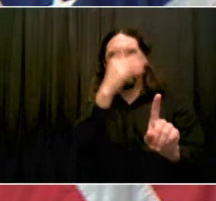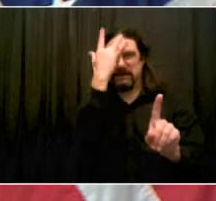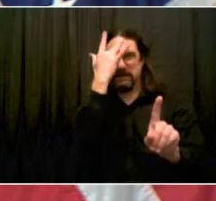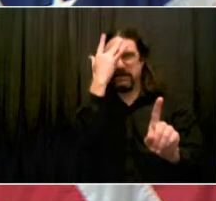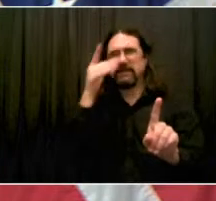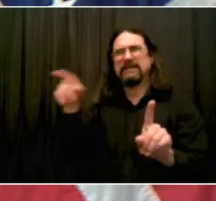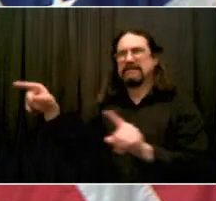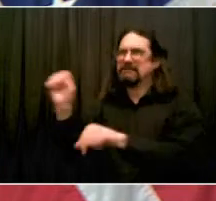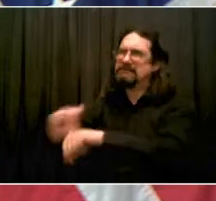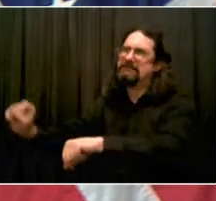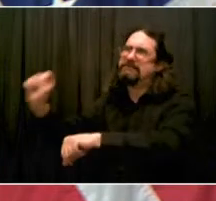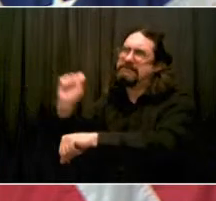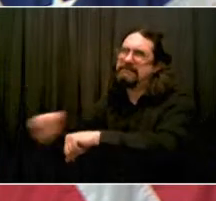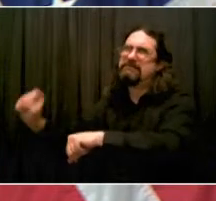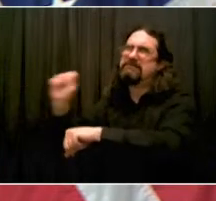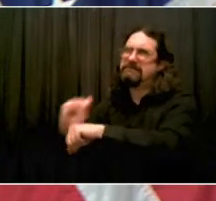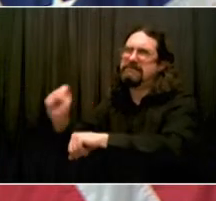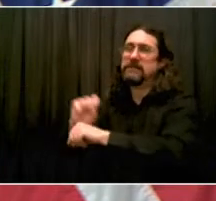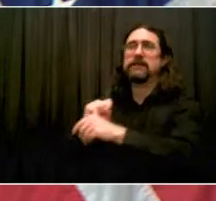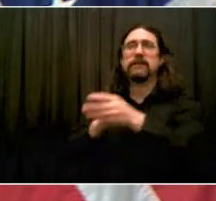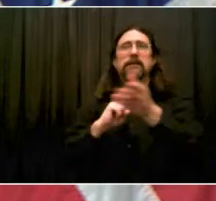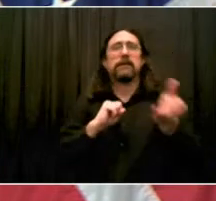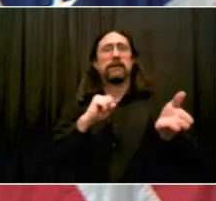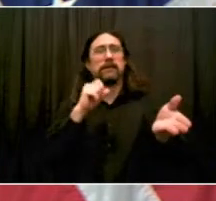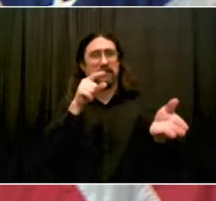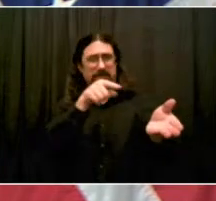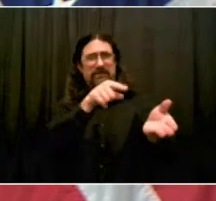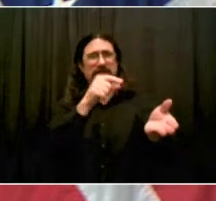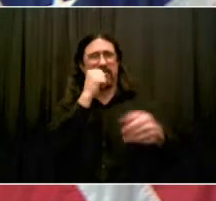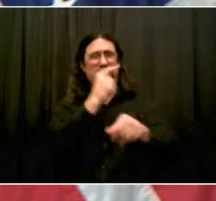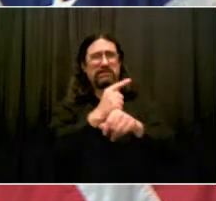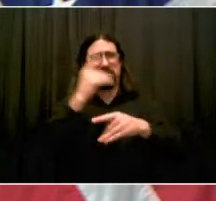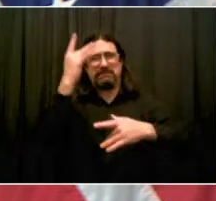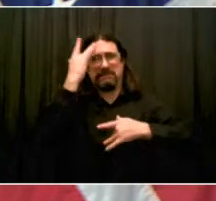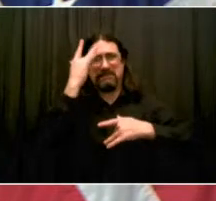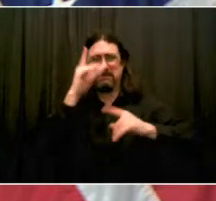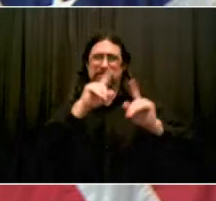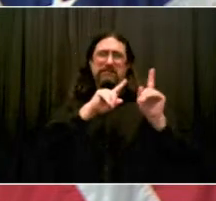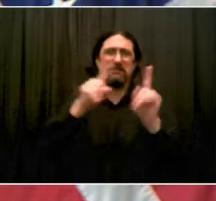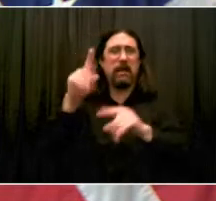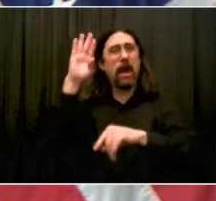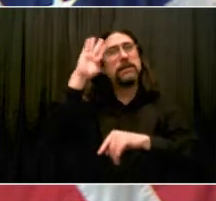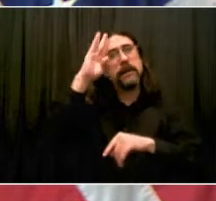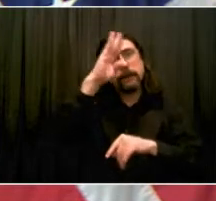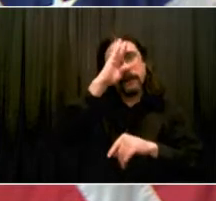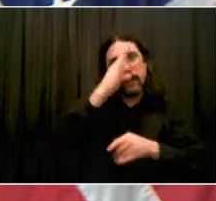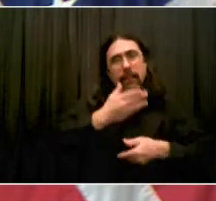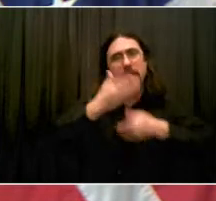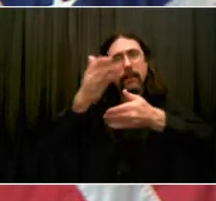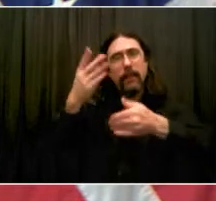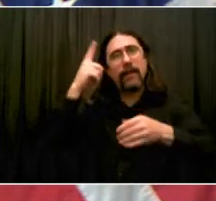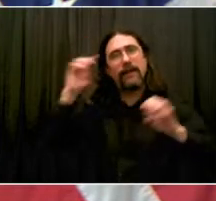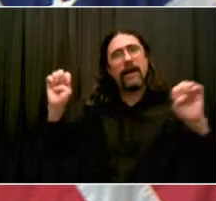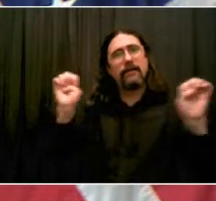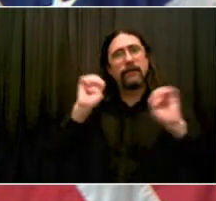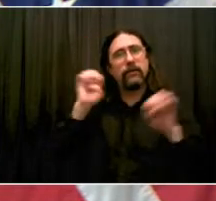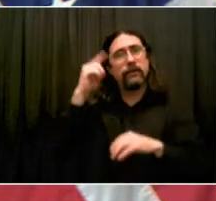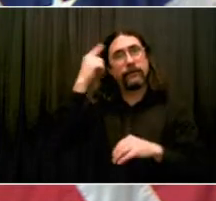do this over and over again because she wasn't getting the constant care that she